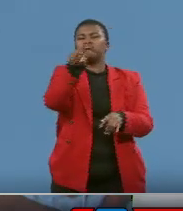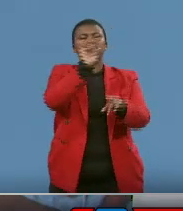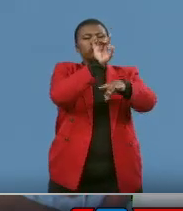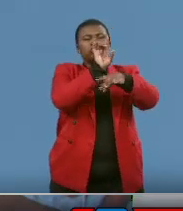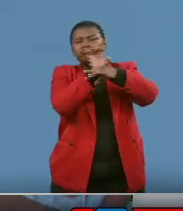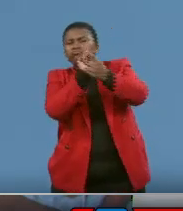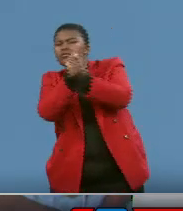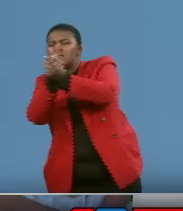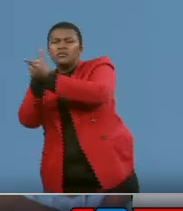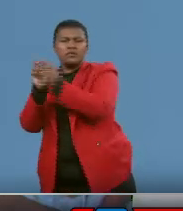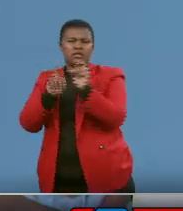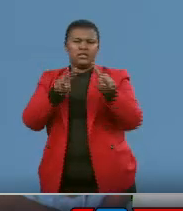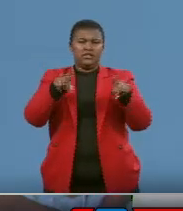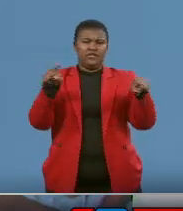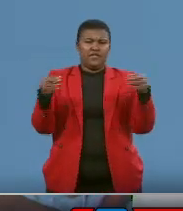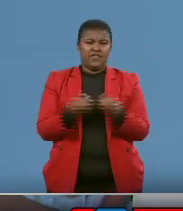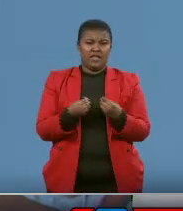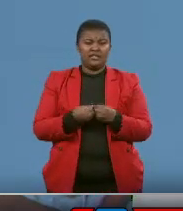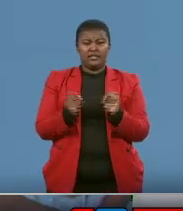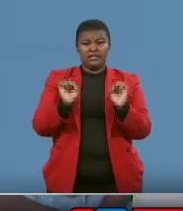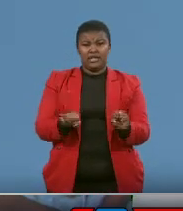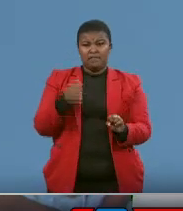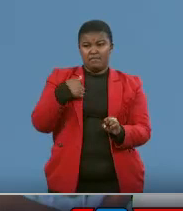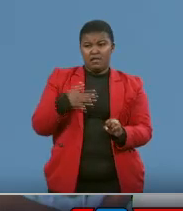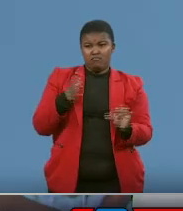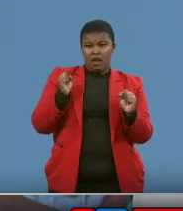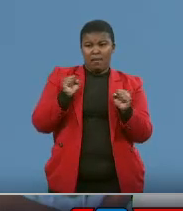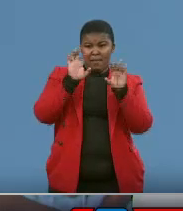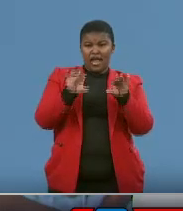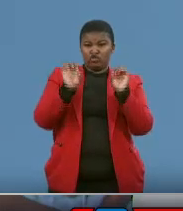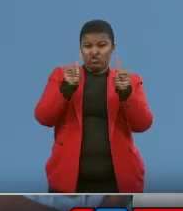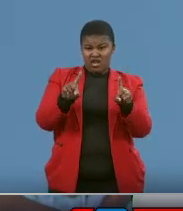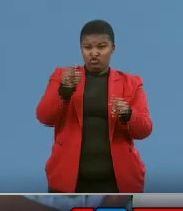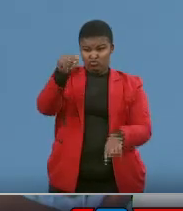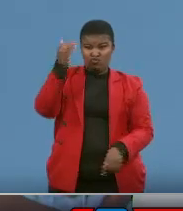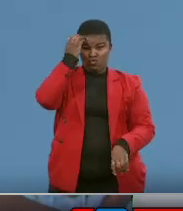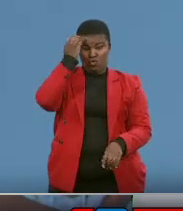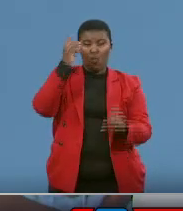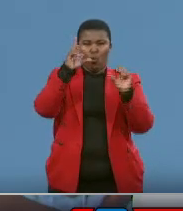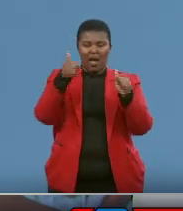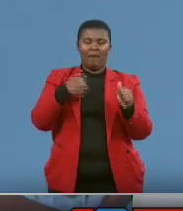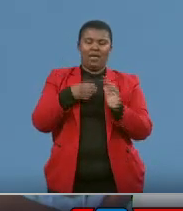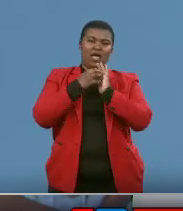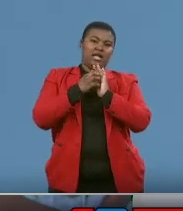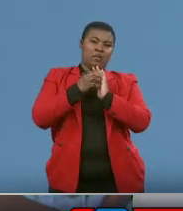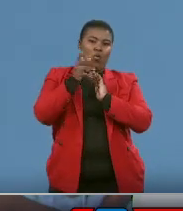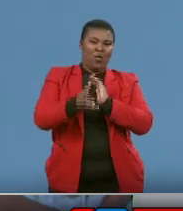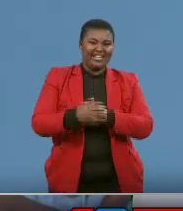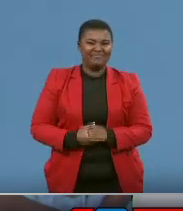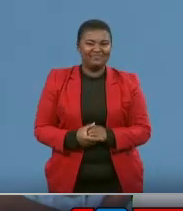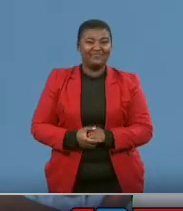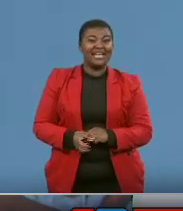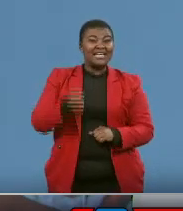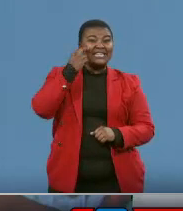talk education? Yes. And I know that I was going to bring up this example where the deaf community were